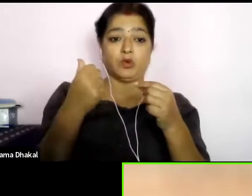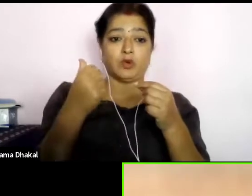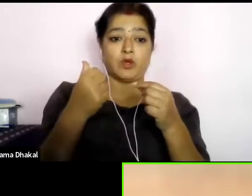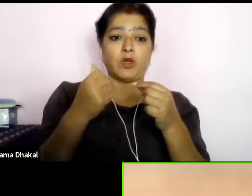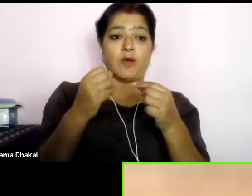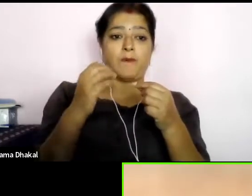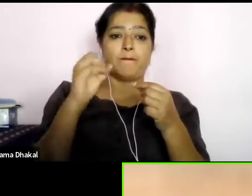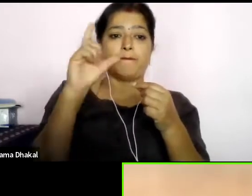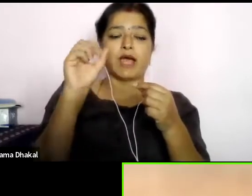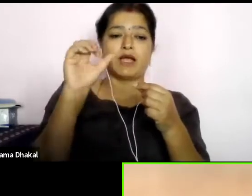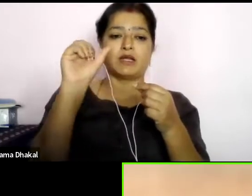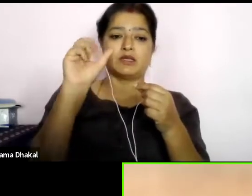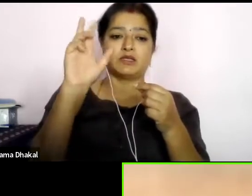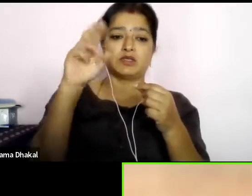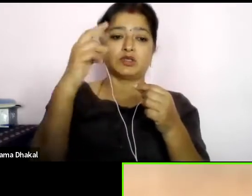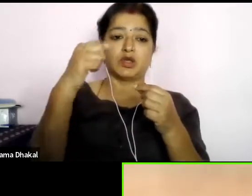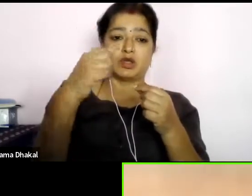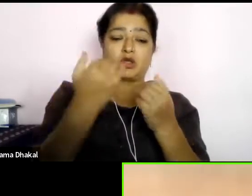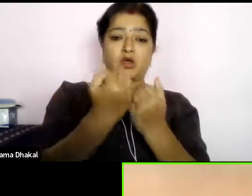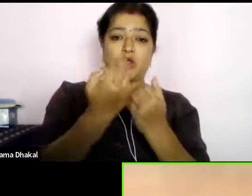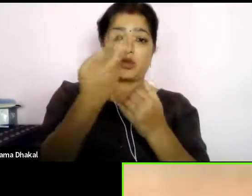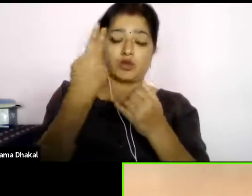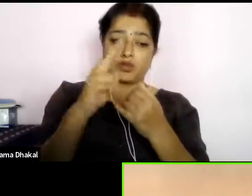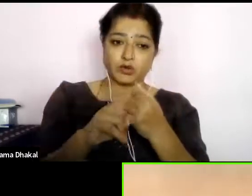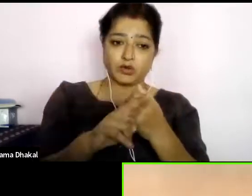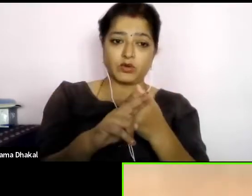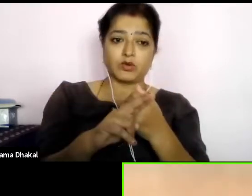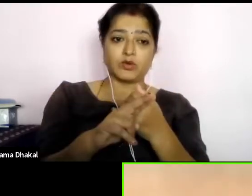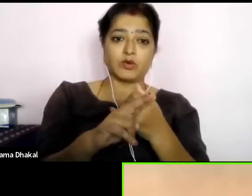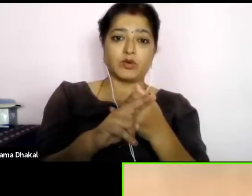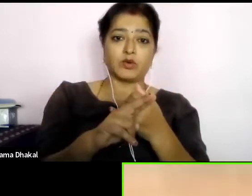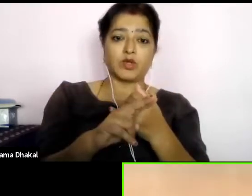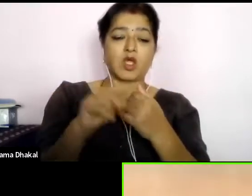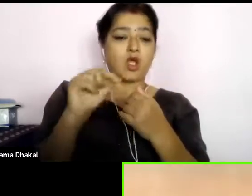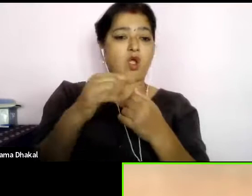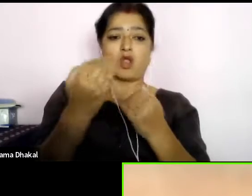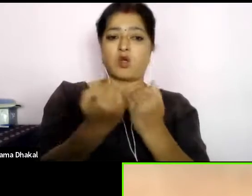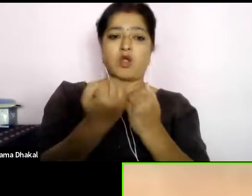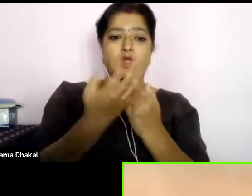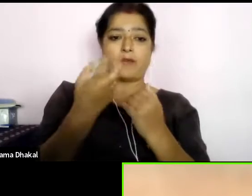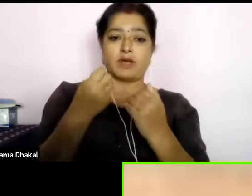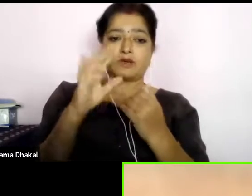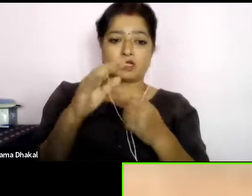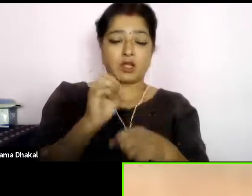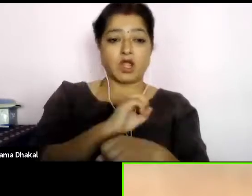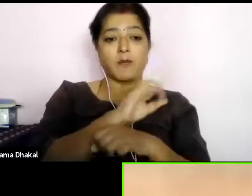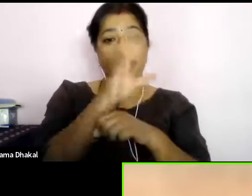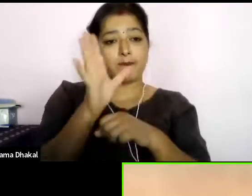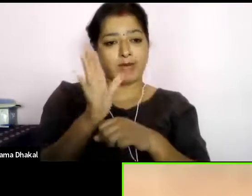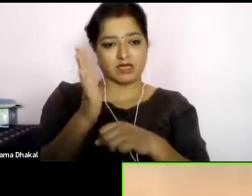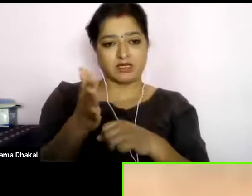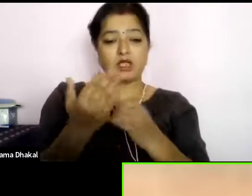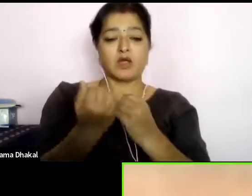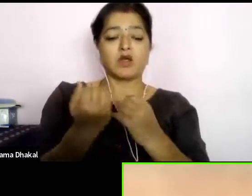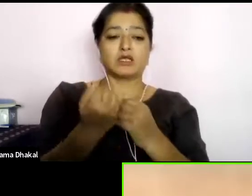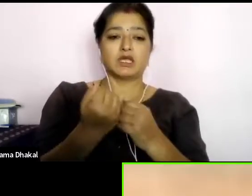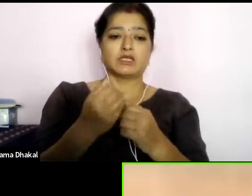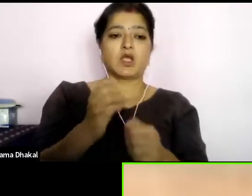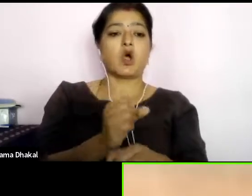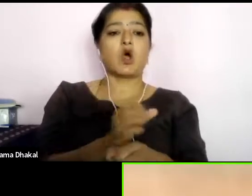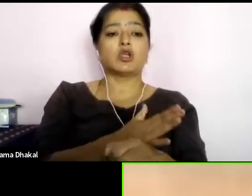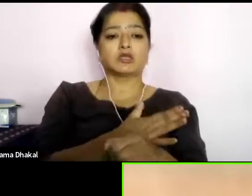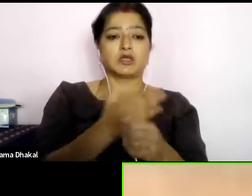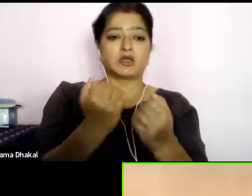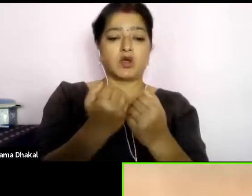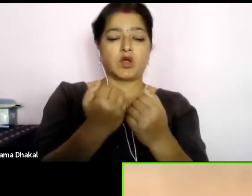the traditional liquors. And this has directly impacted the livelihood of the mother. As a result,